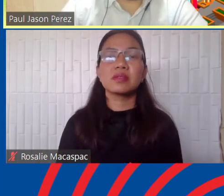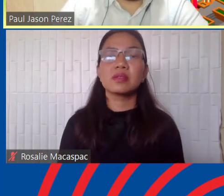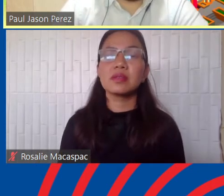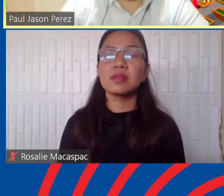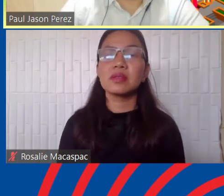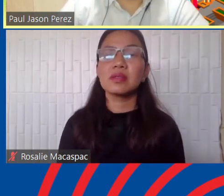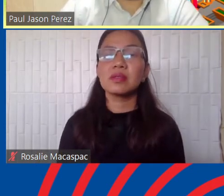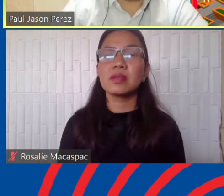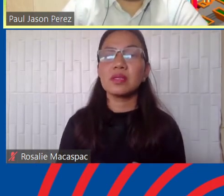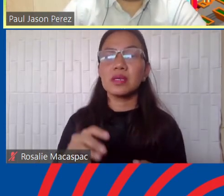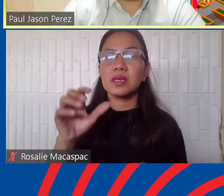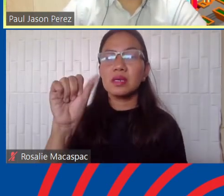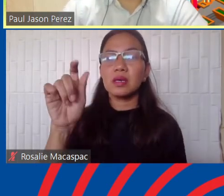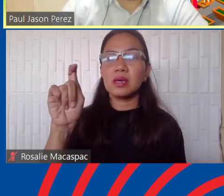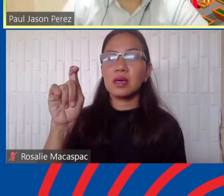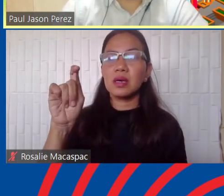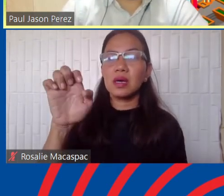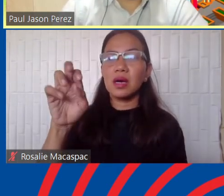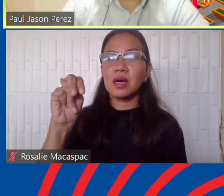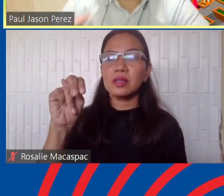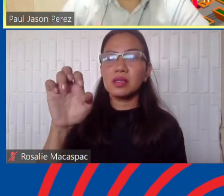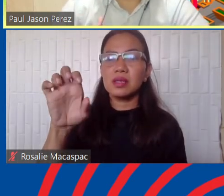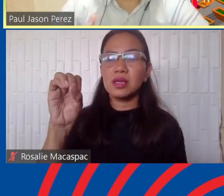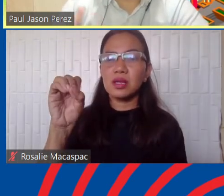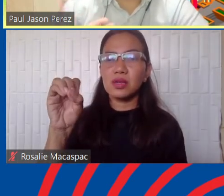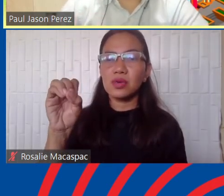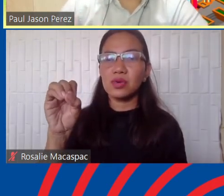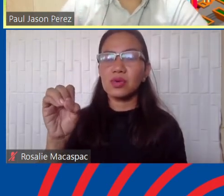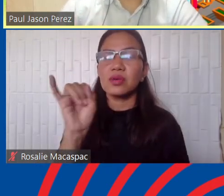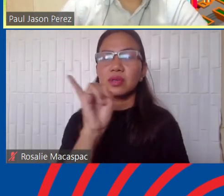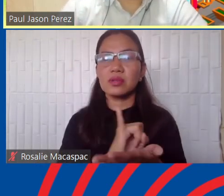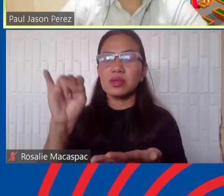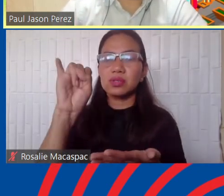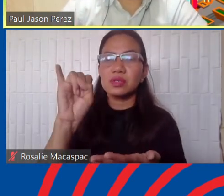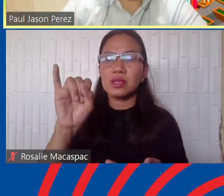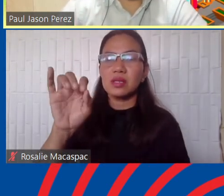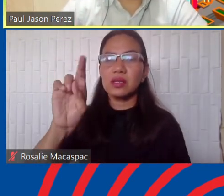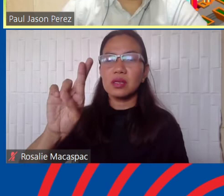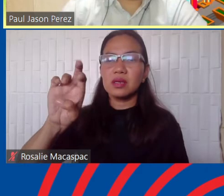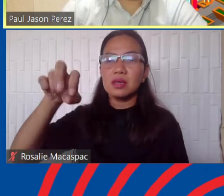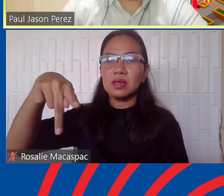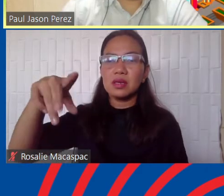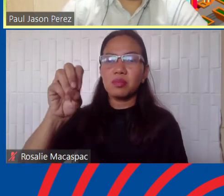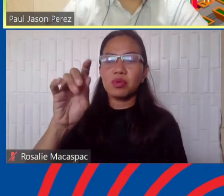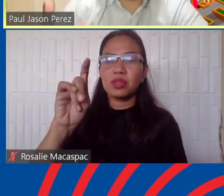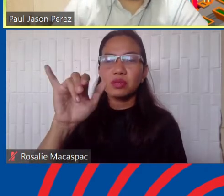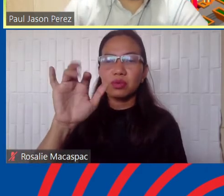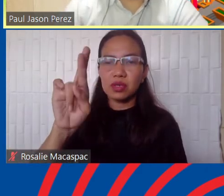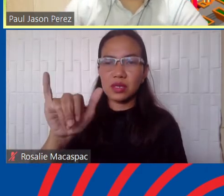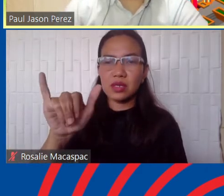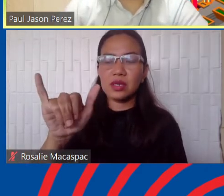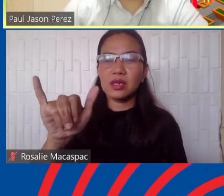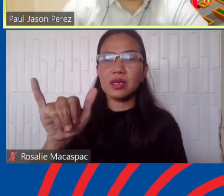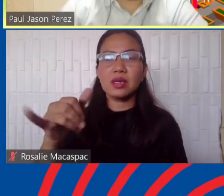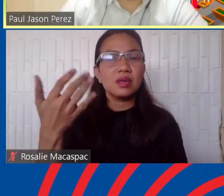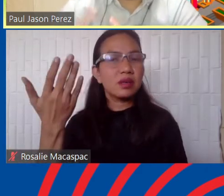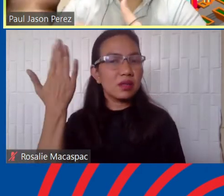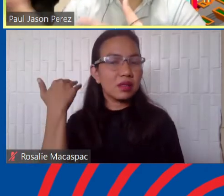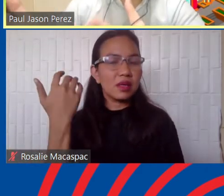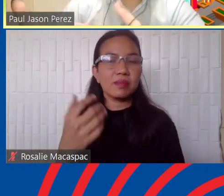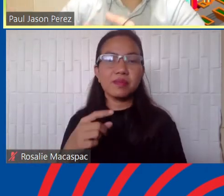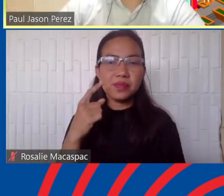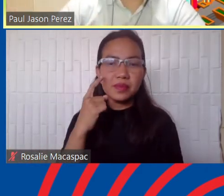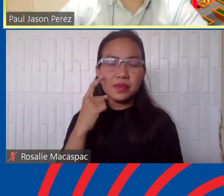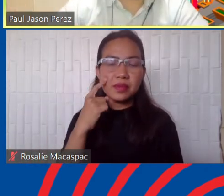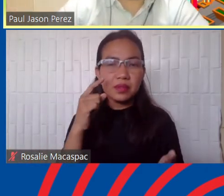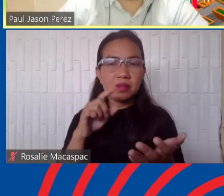in Ateneo, but it's also an institutional repository. And last time I checked,